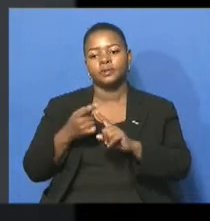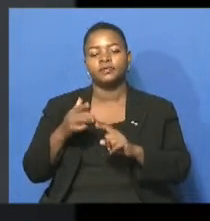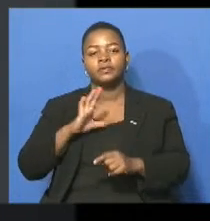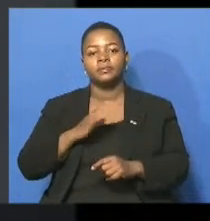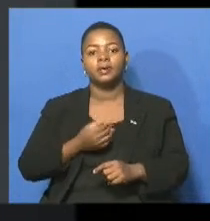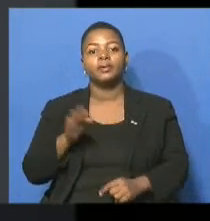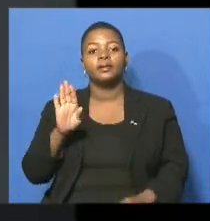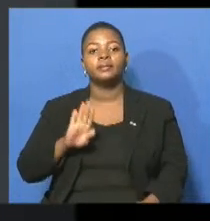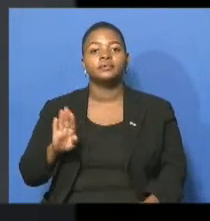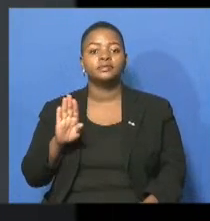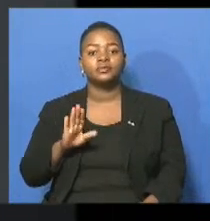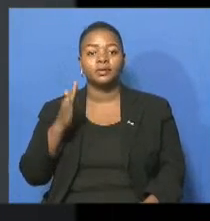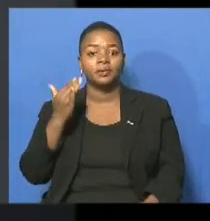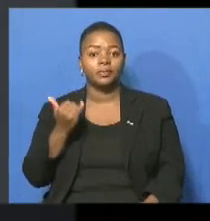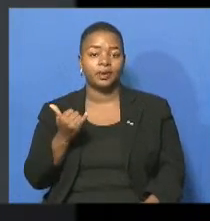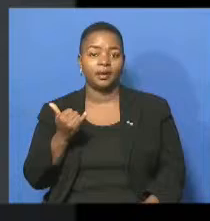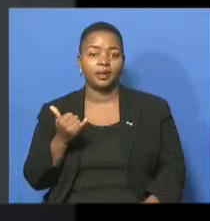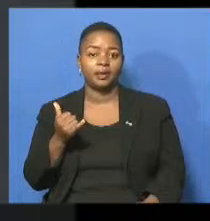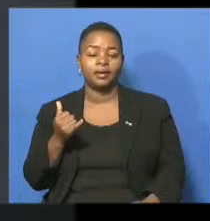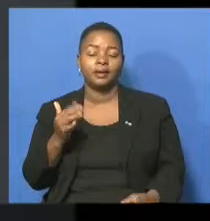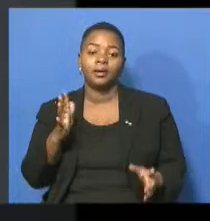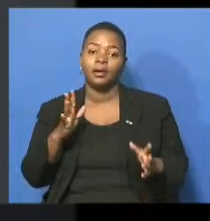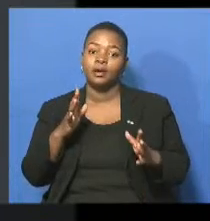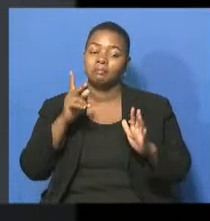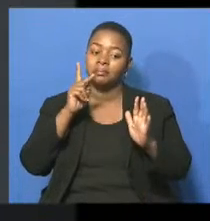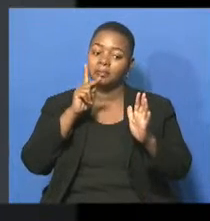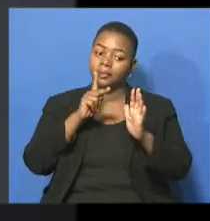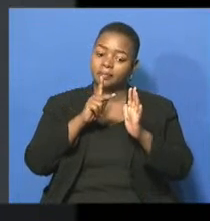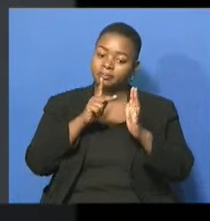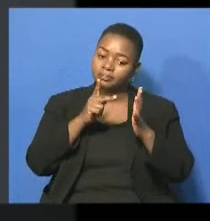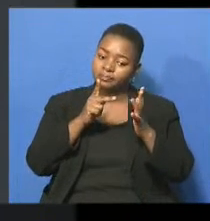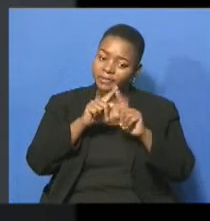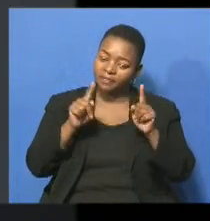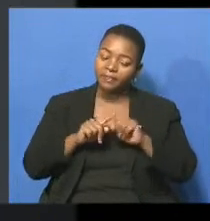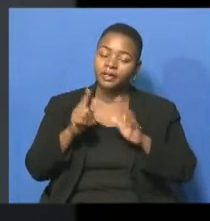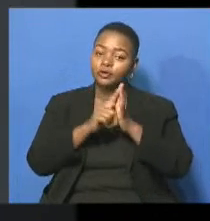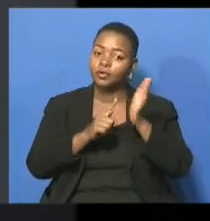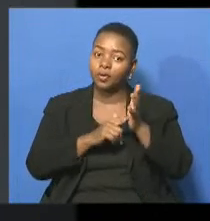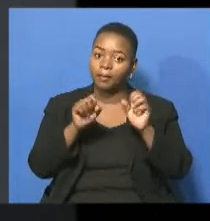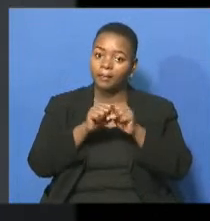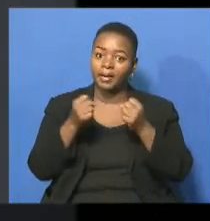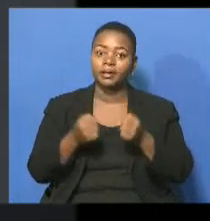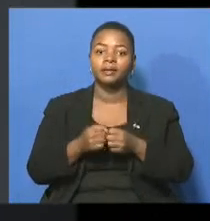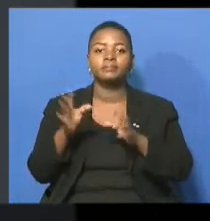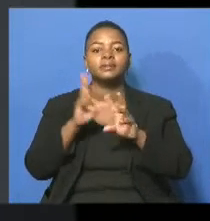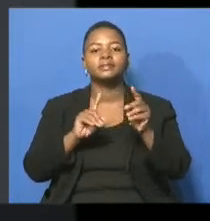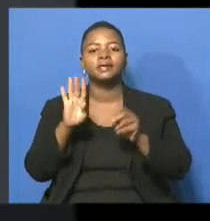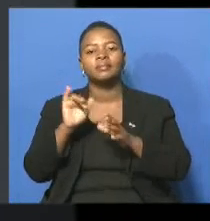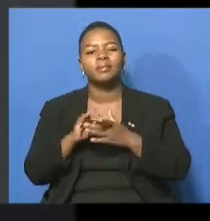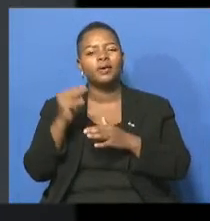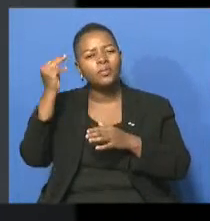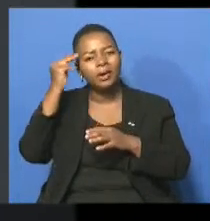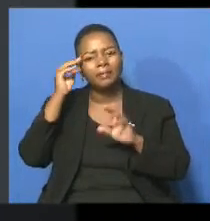is committed by those without mental illness. And I'm going to show the statistics in a minute.